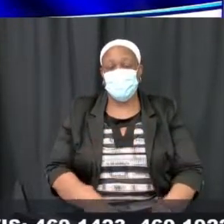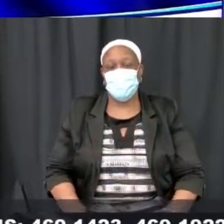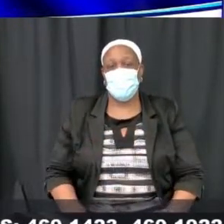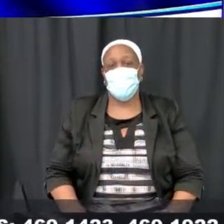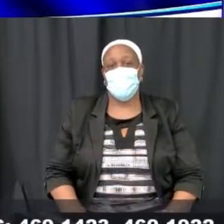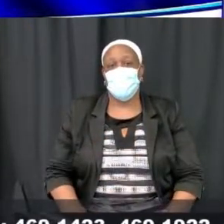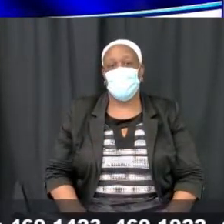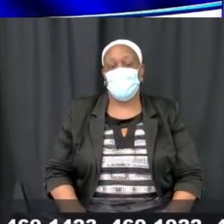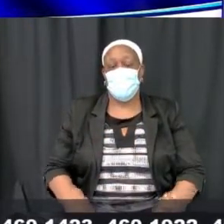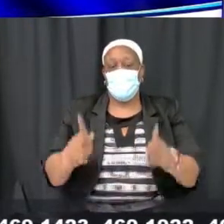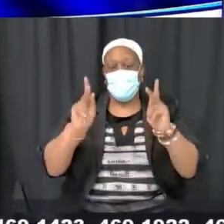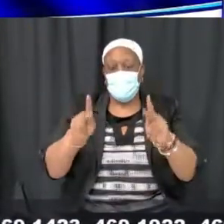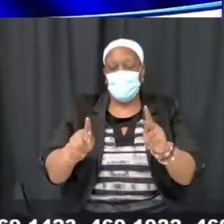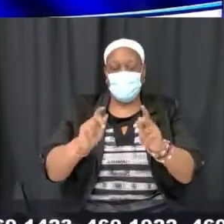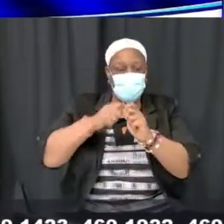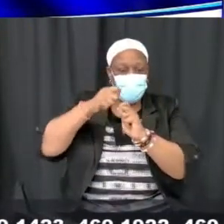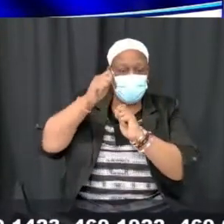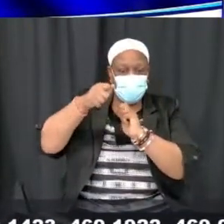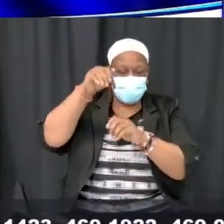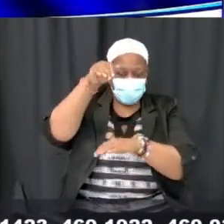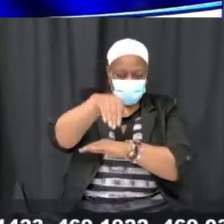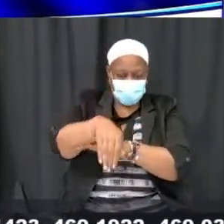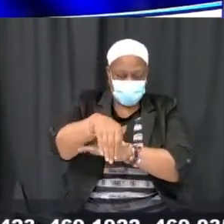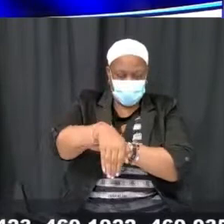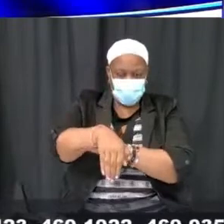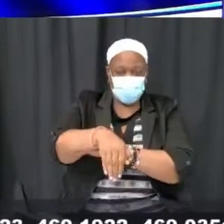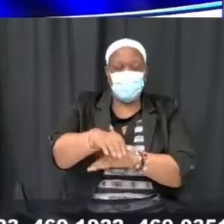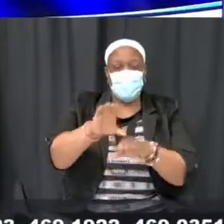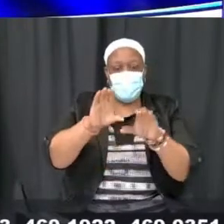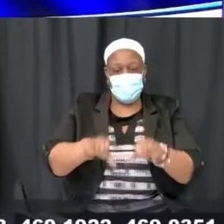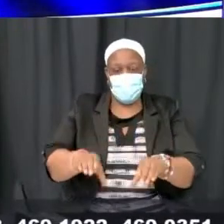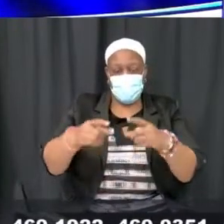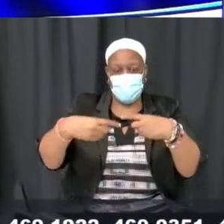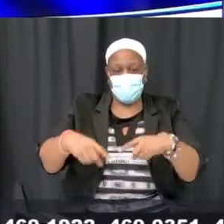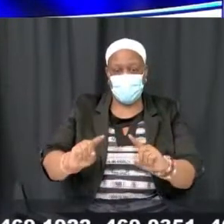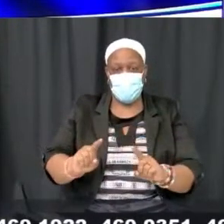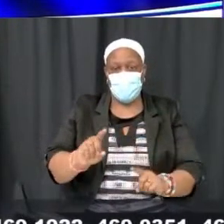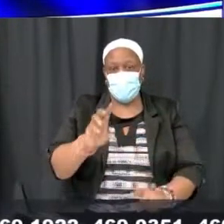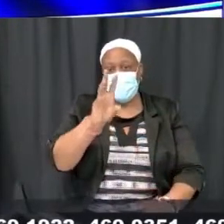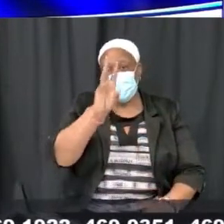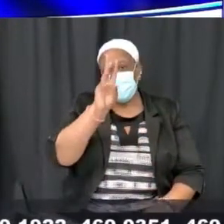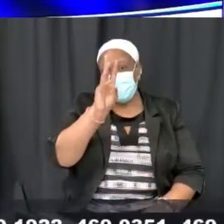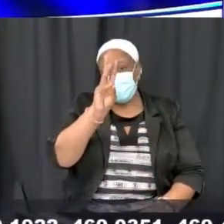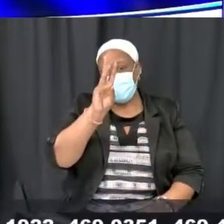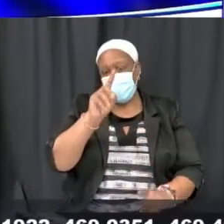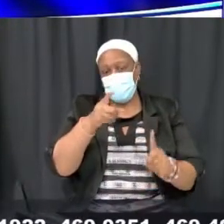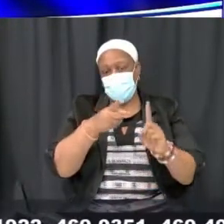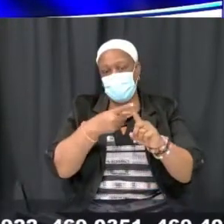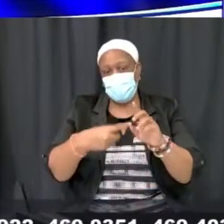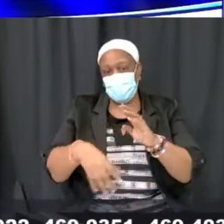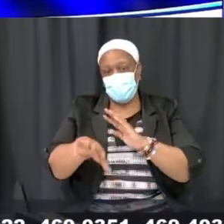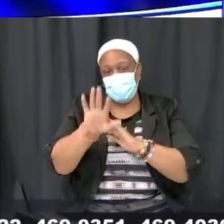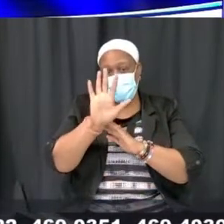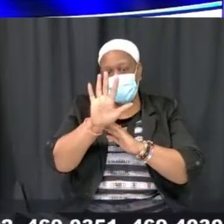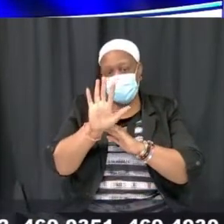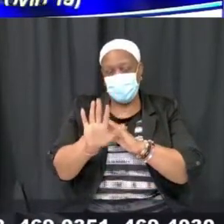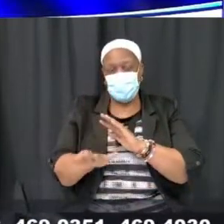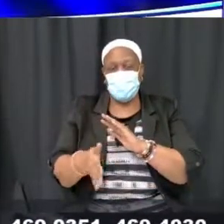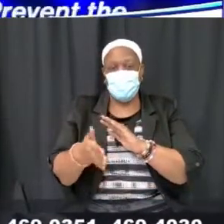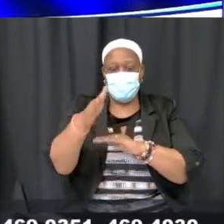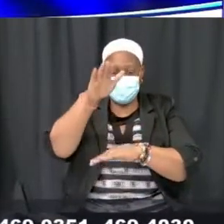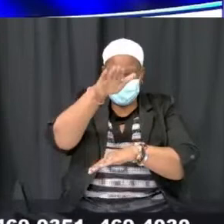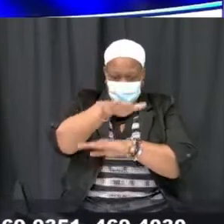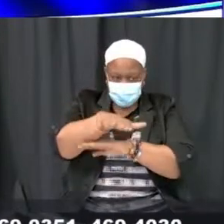are permitted to fish between the hours of 6 p.m. and 5 a.m. So the daytime fishers can fish